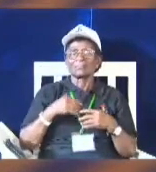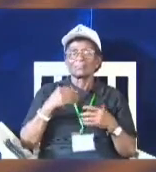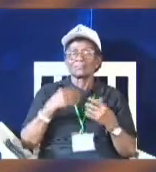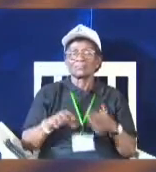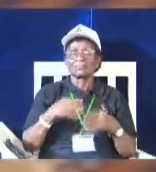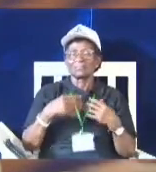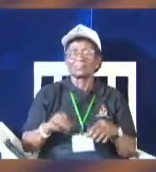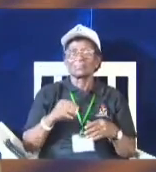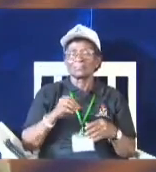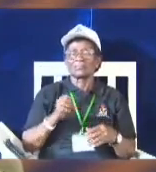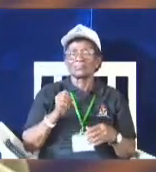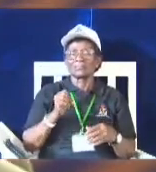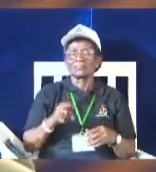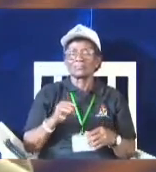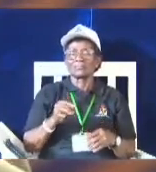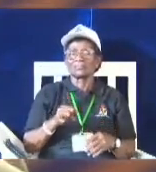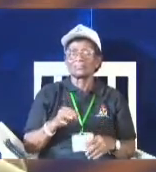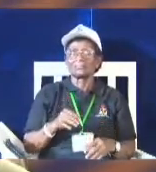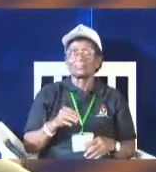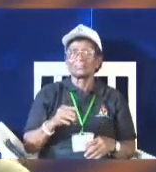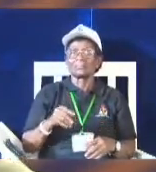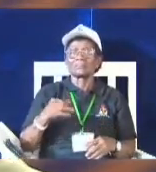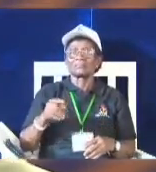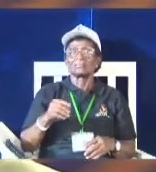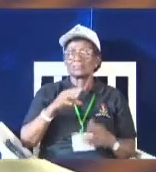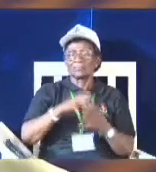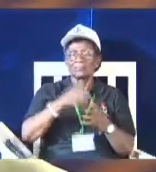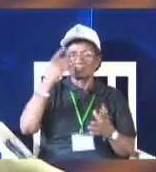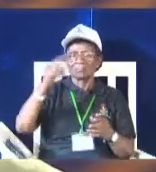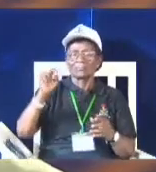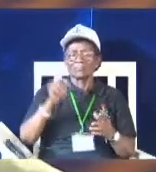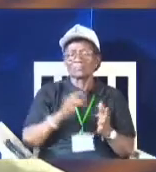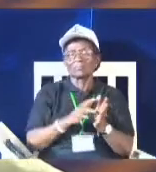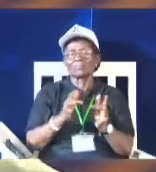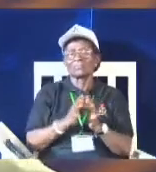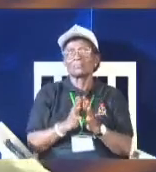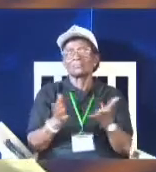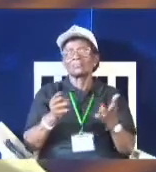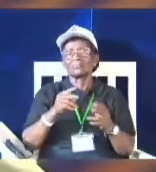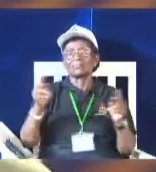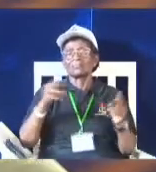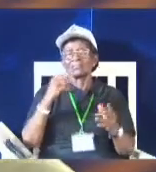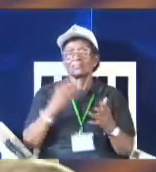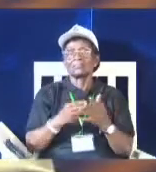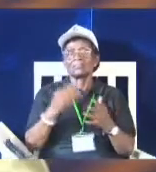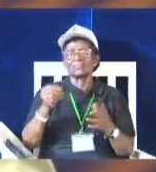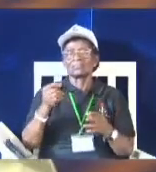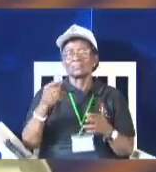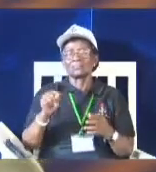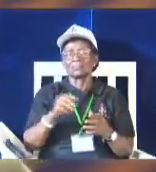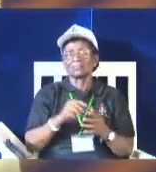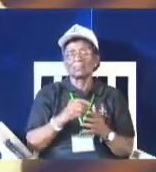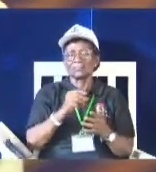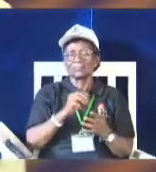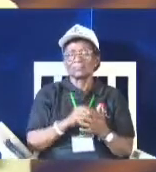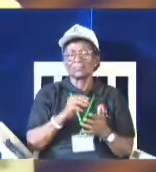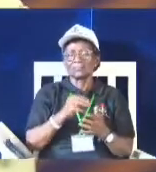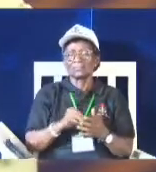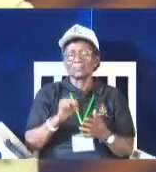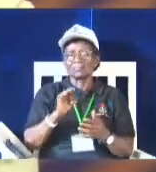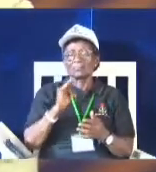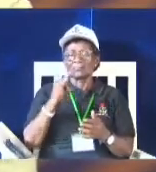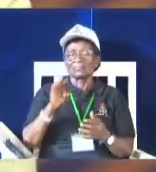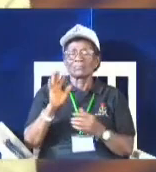sure. You study the Bible very well. The word of God says clearly, the prosperity